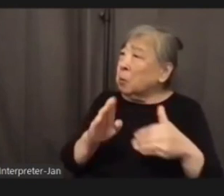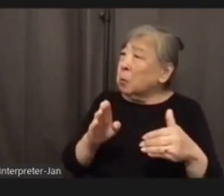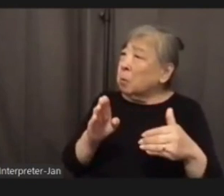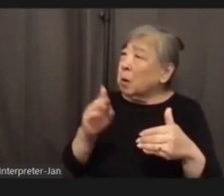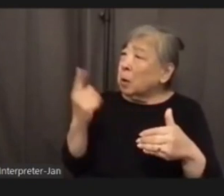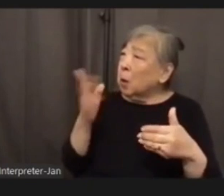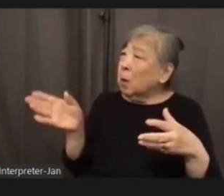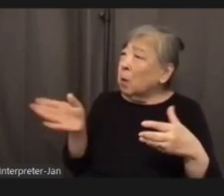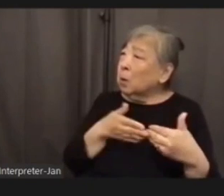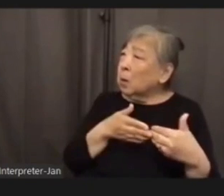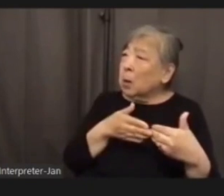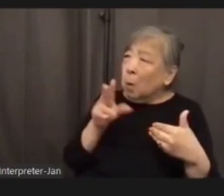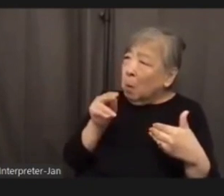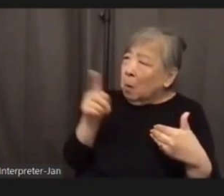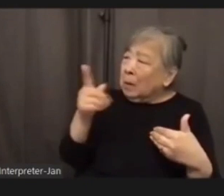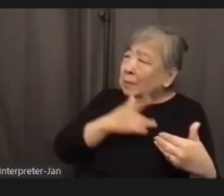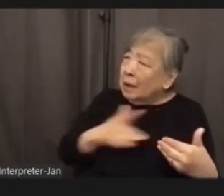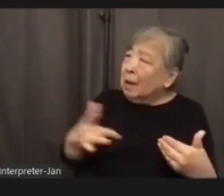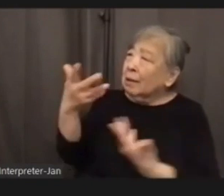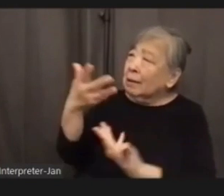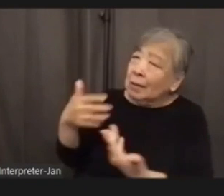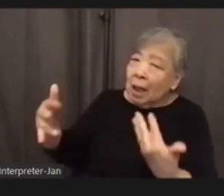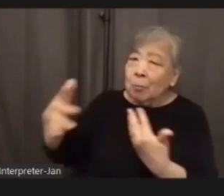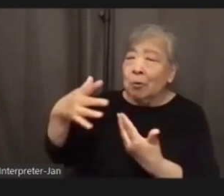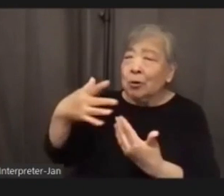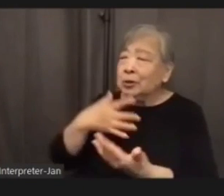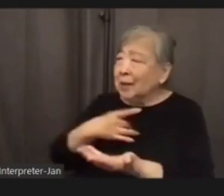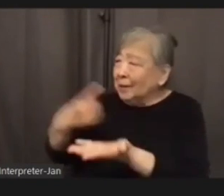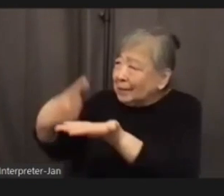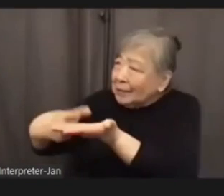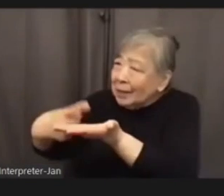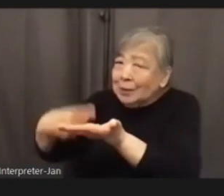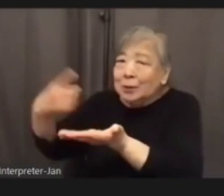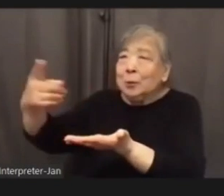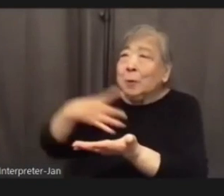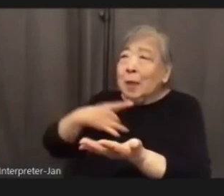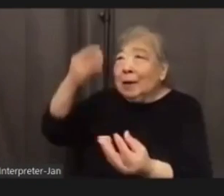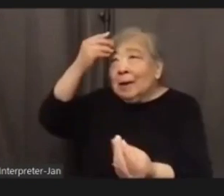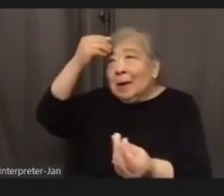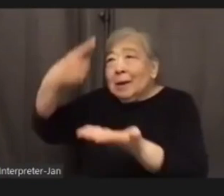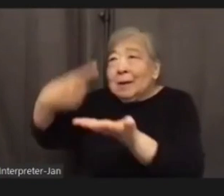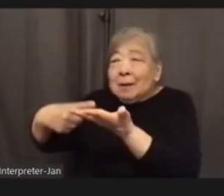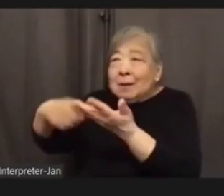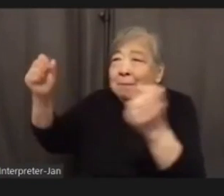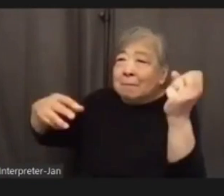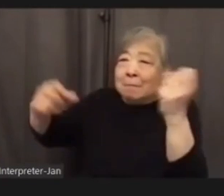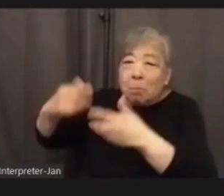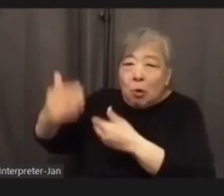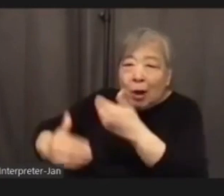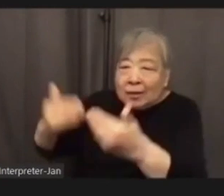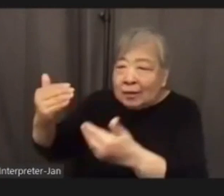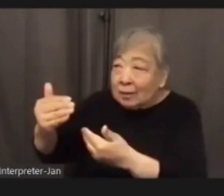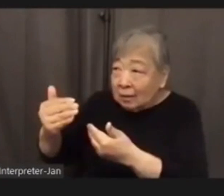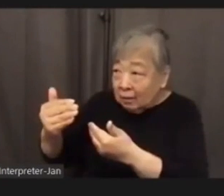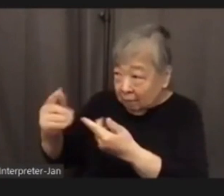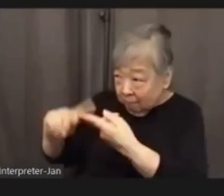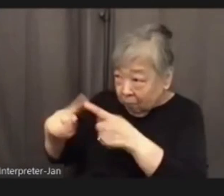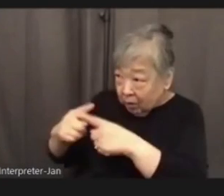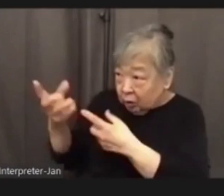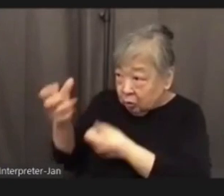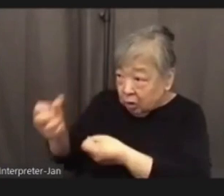You like collaboration, you like discussion, you like processing things with trusted friends, right?